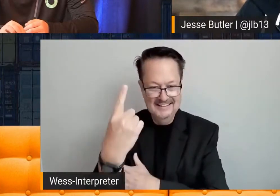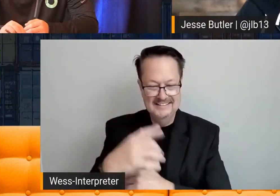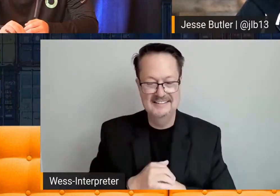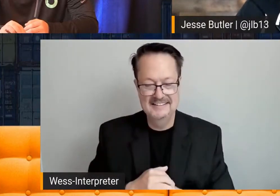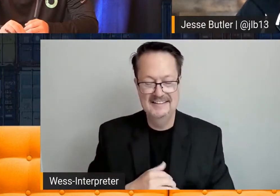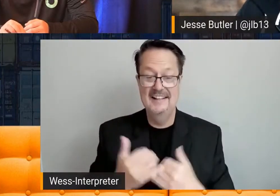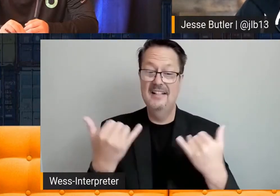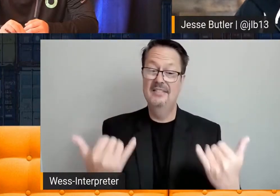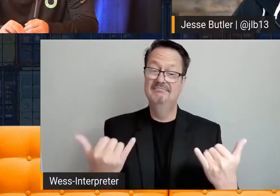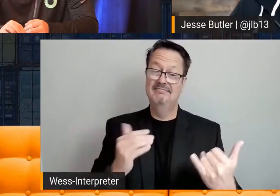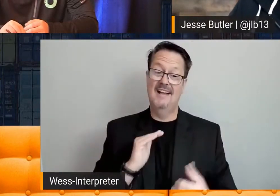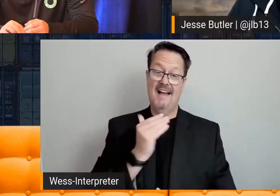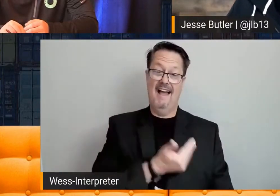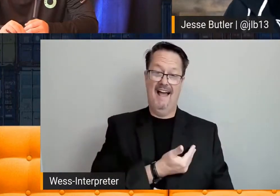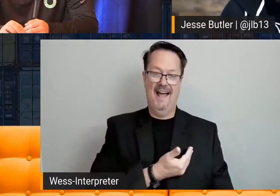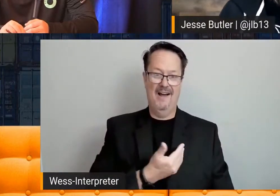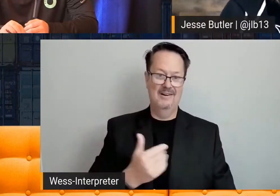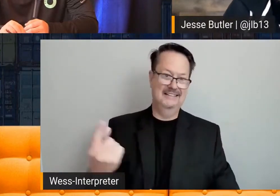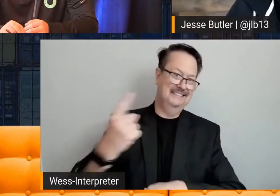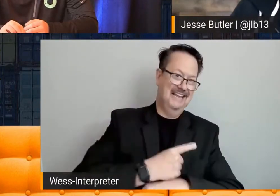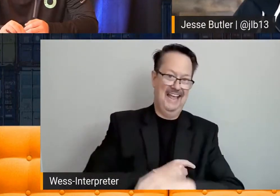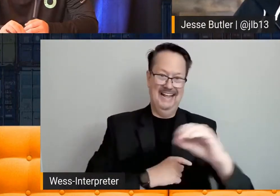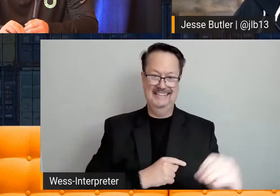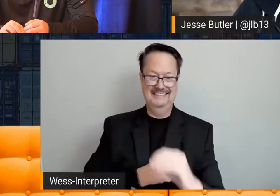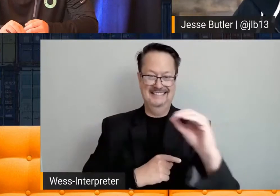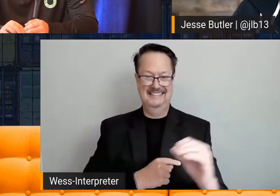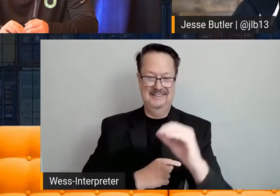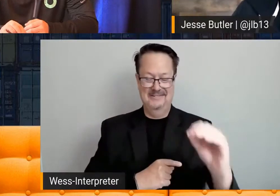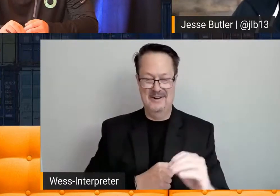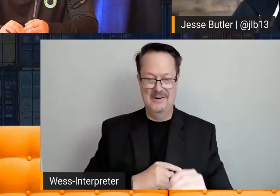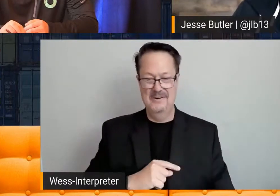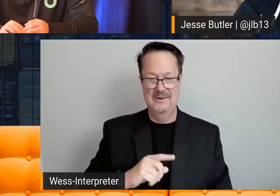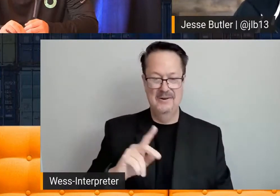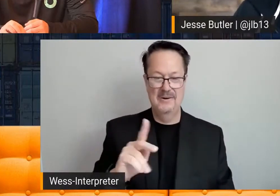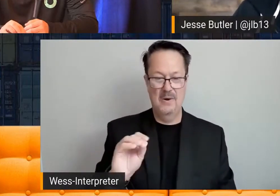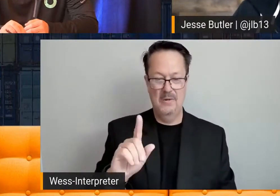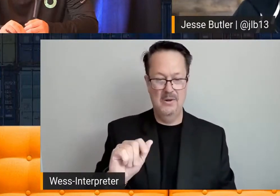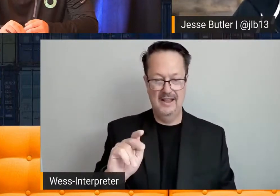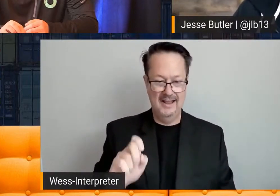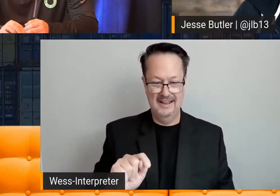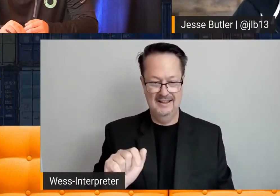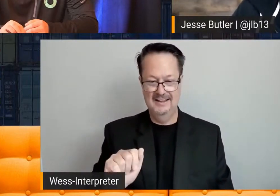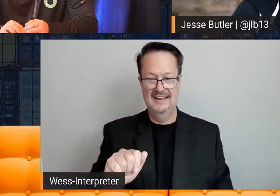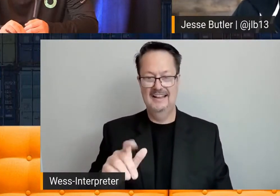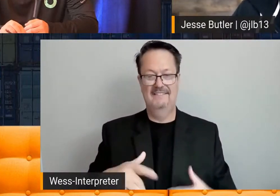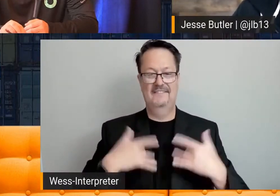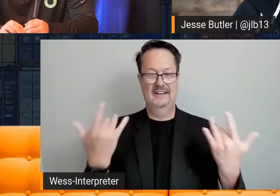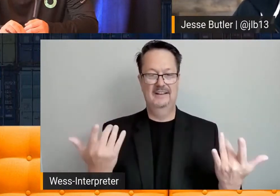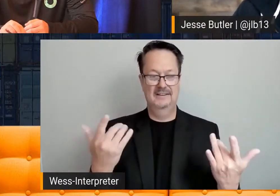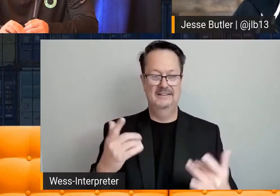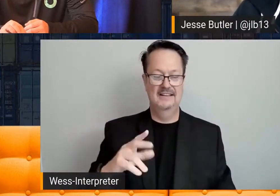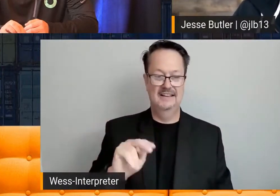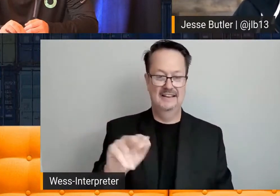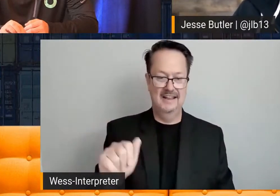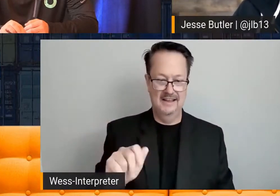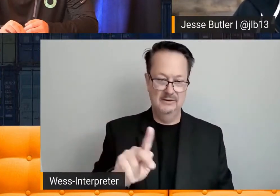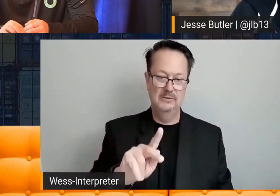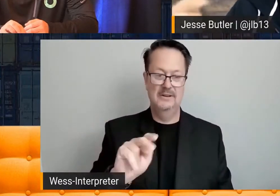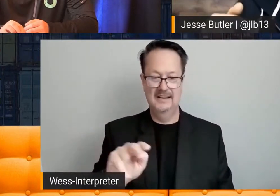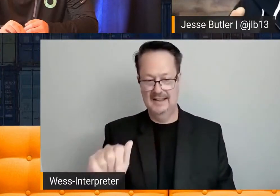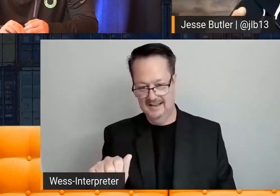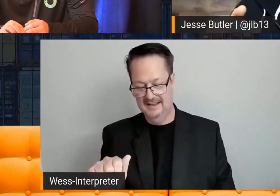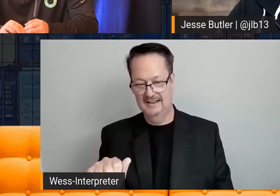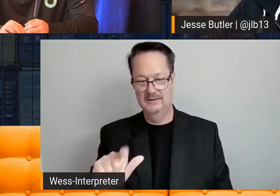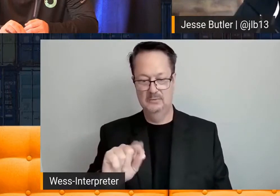This is our Day Zero co-located event at Kubecon NA 2021. For those of you in LA,